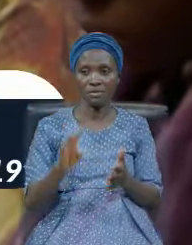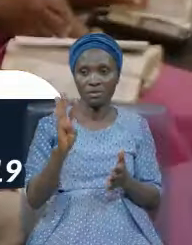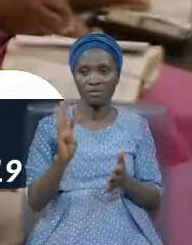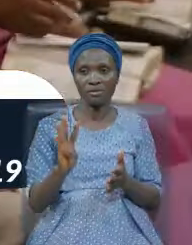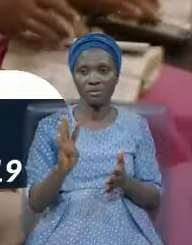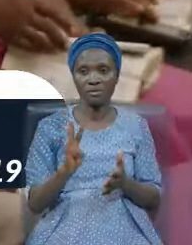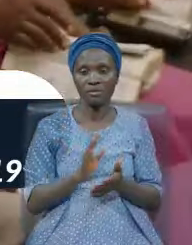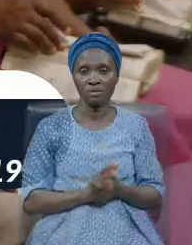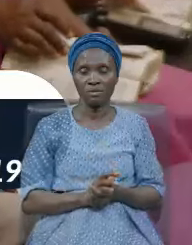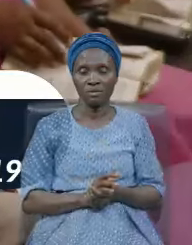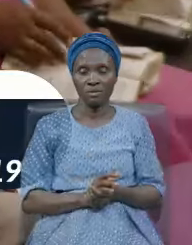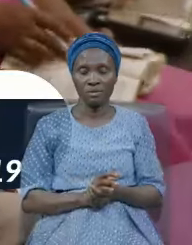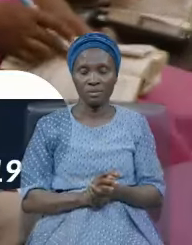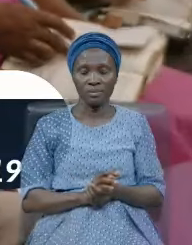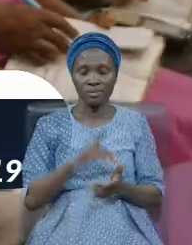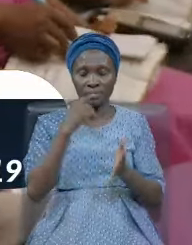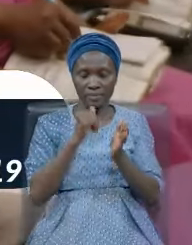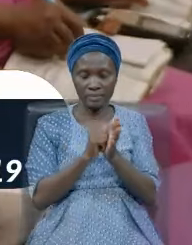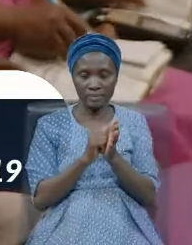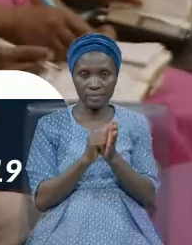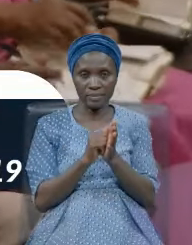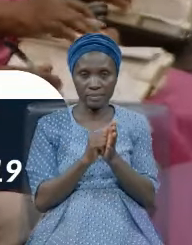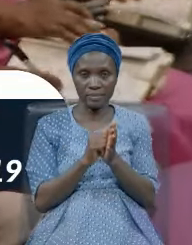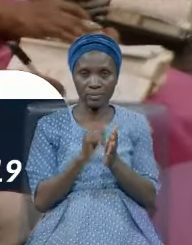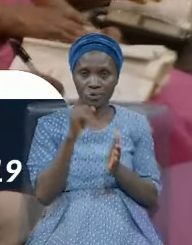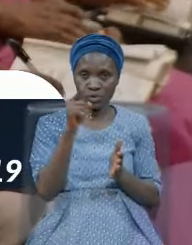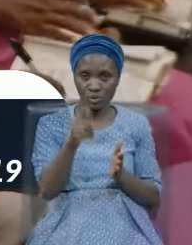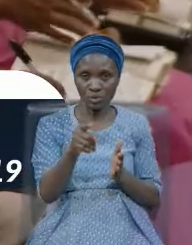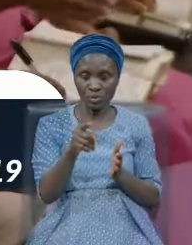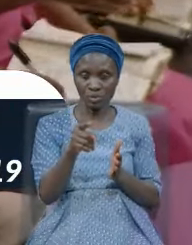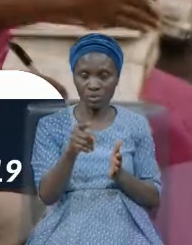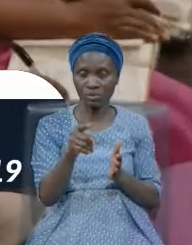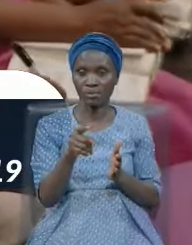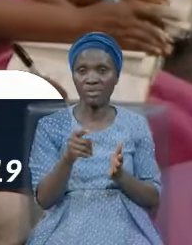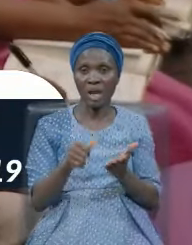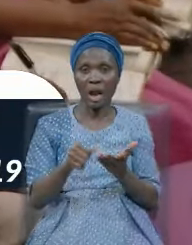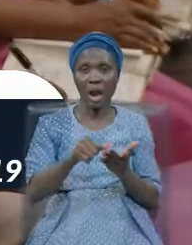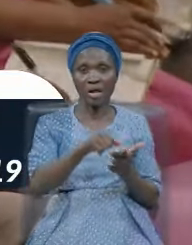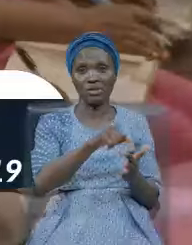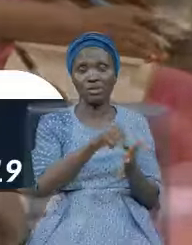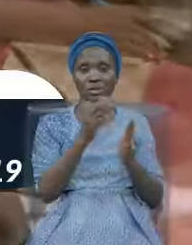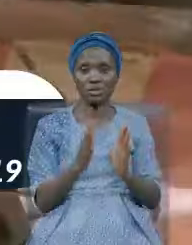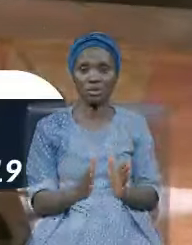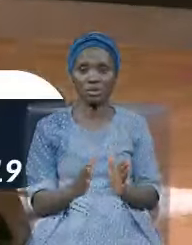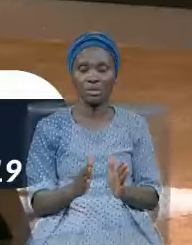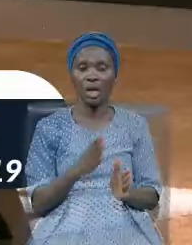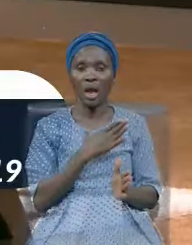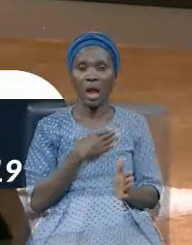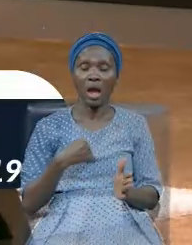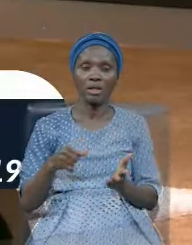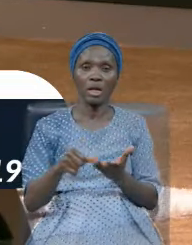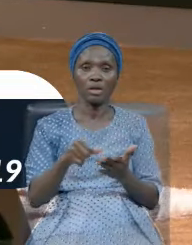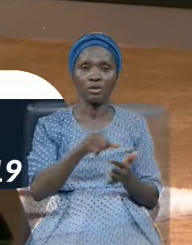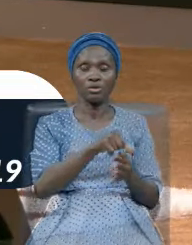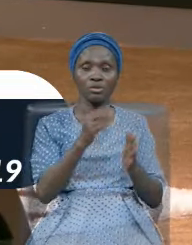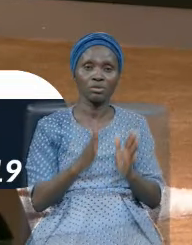says, ye adulterers and adulteresses.